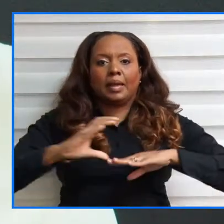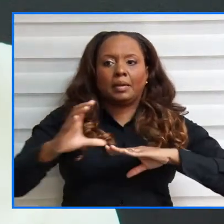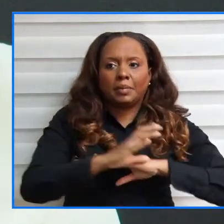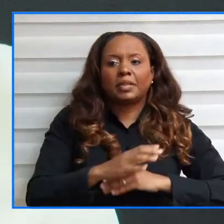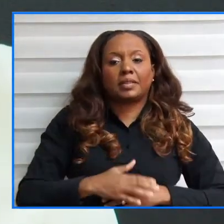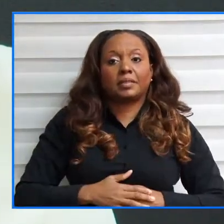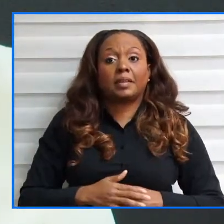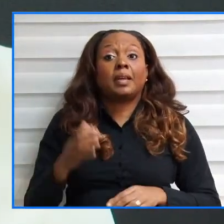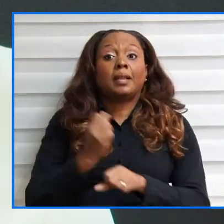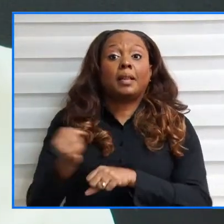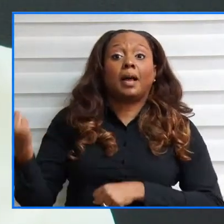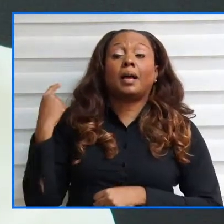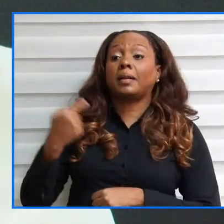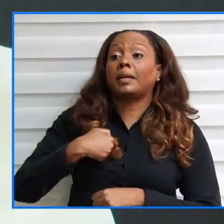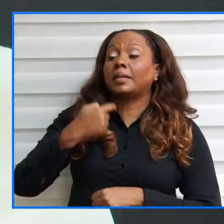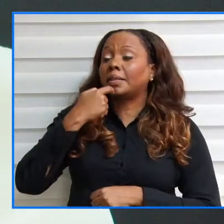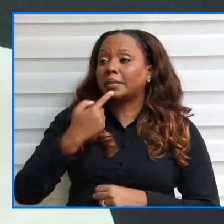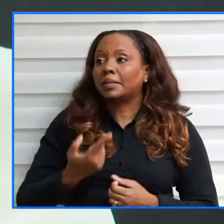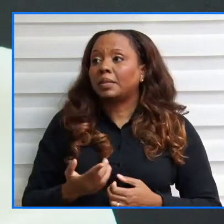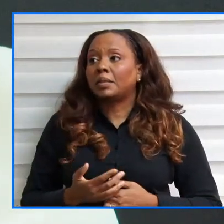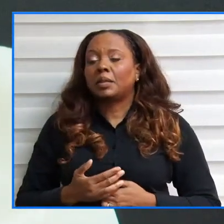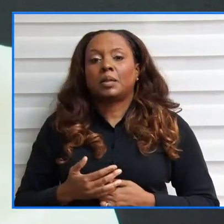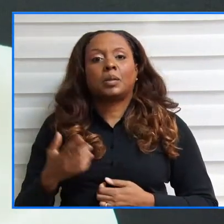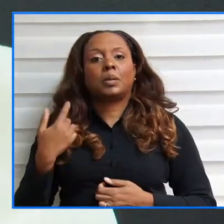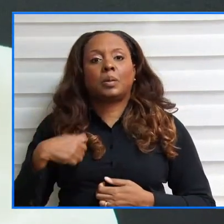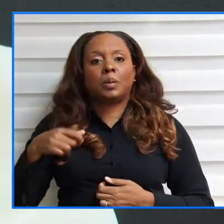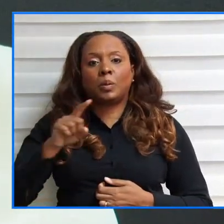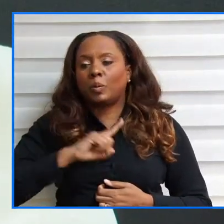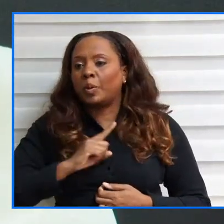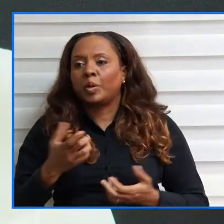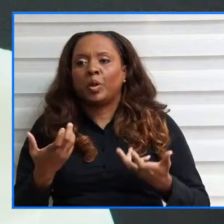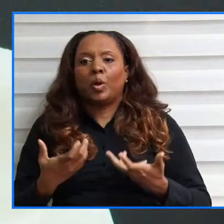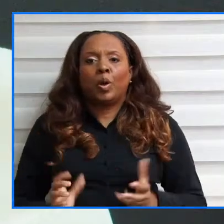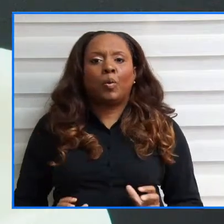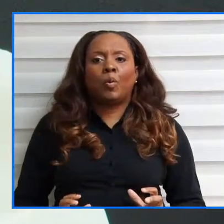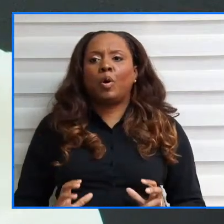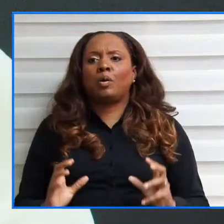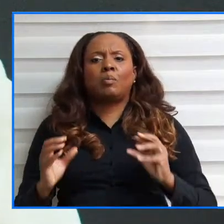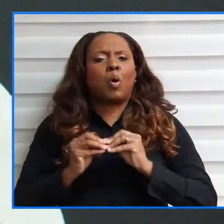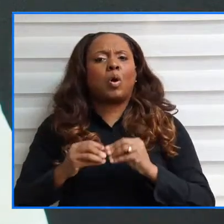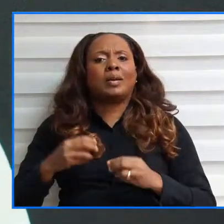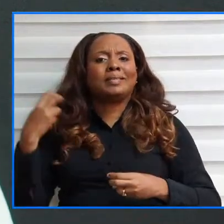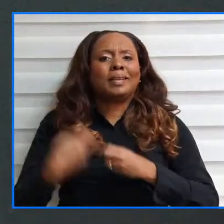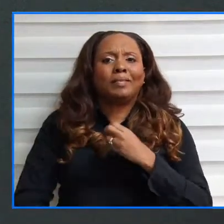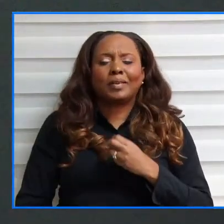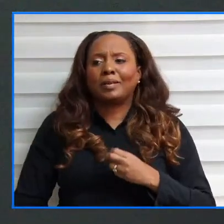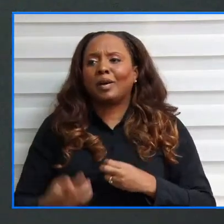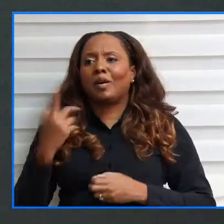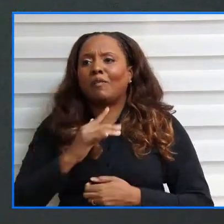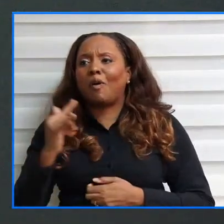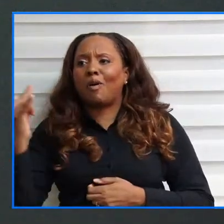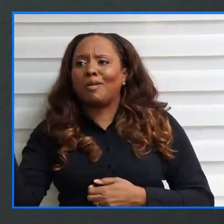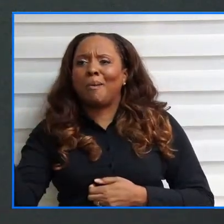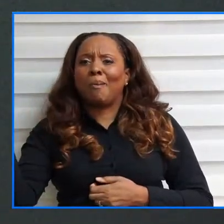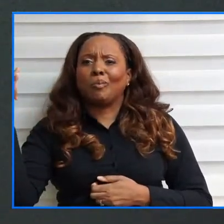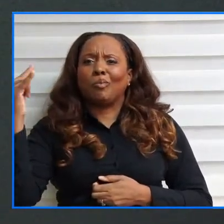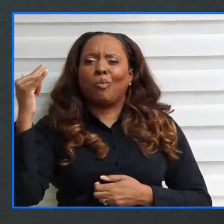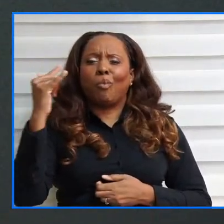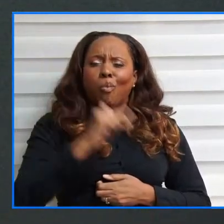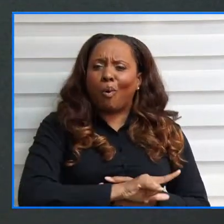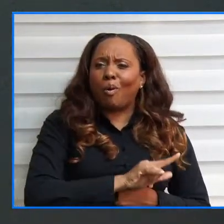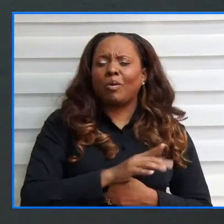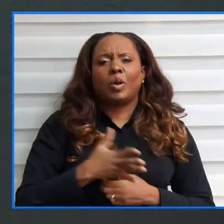September, it is time for us to remove the middle passage, the middle leg, and the middleman if we are going to bring true development